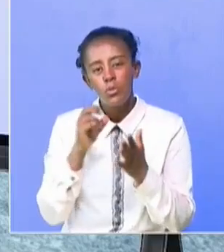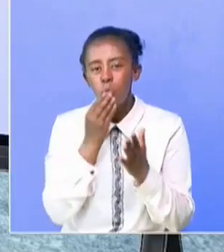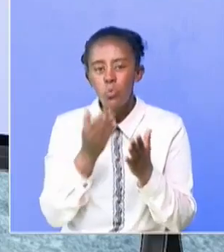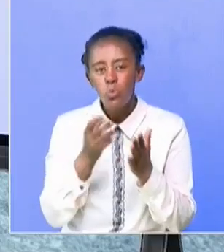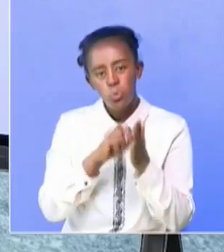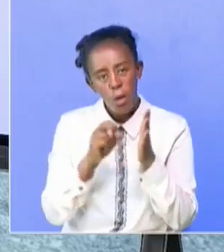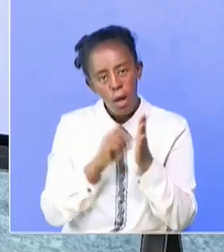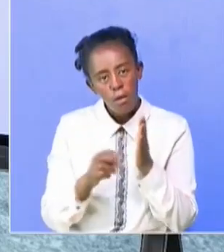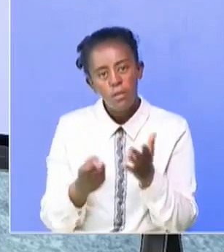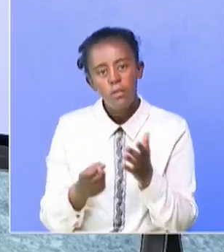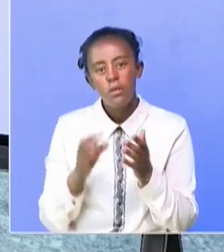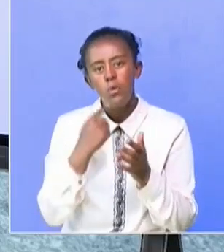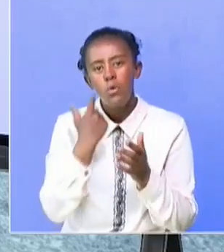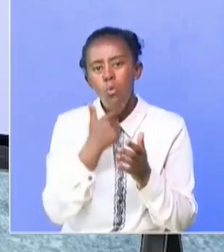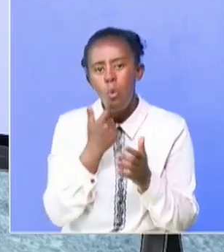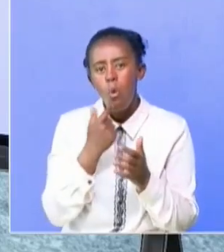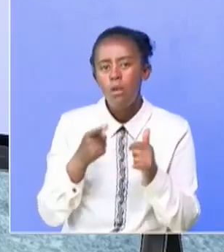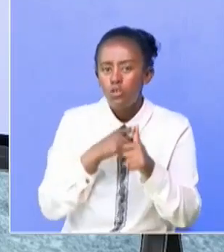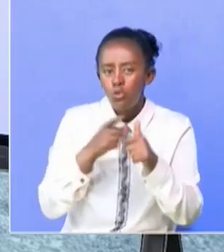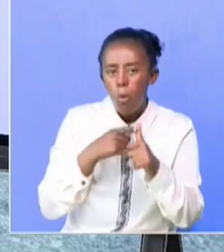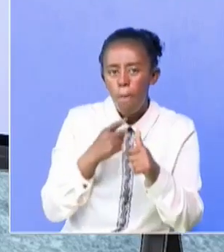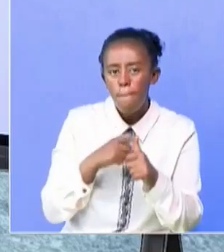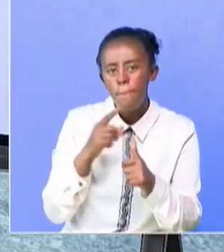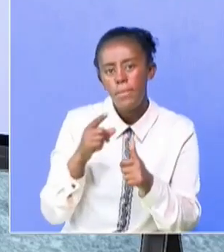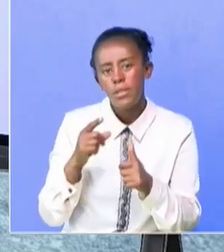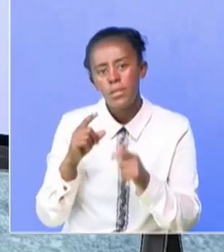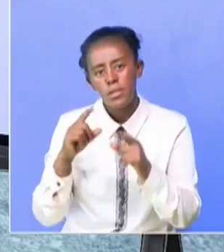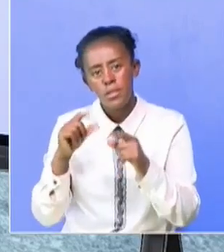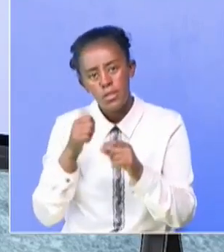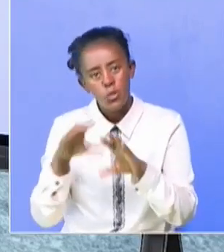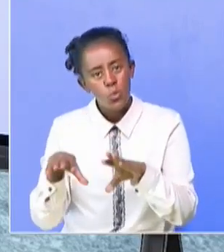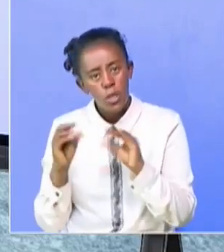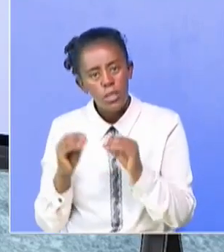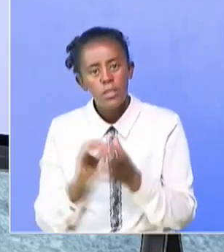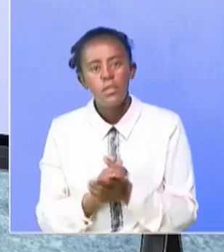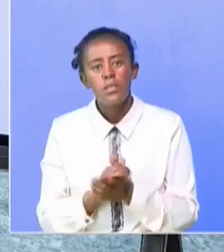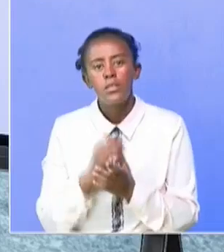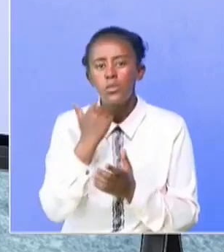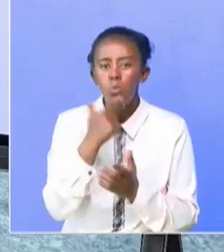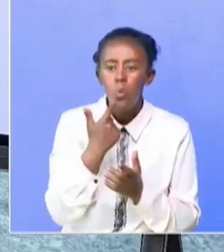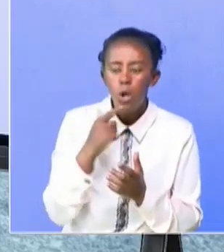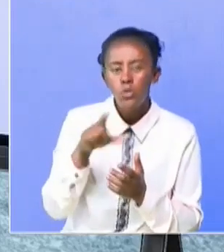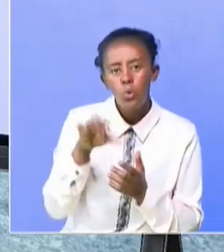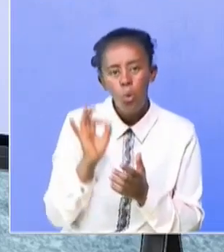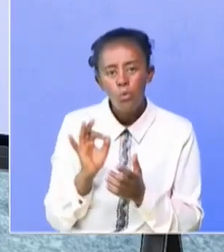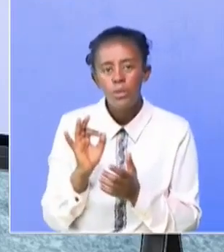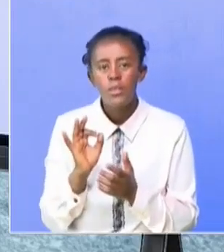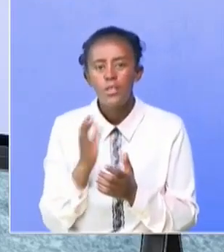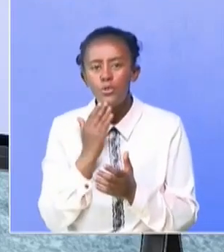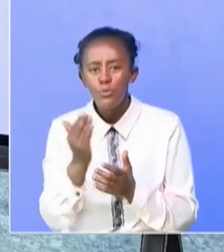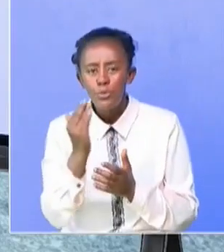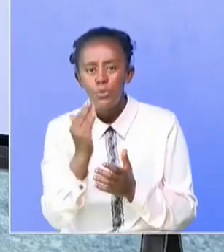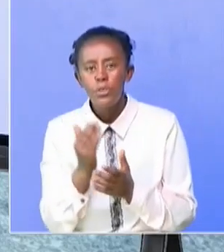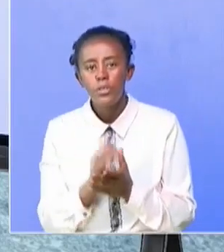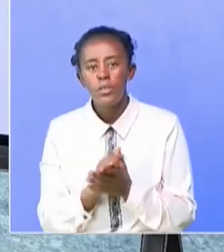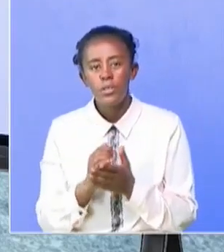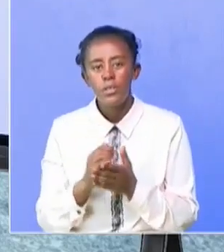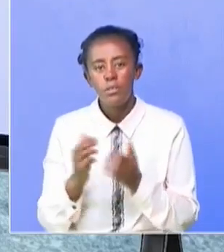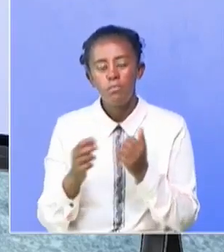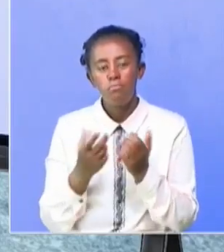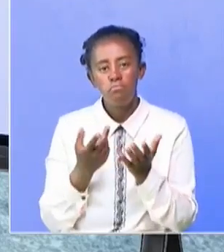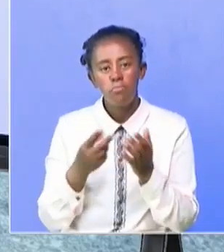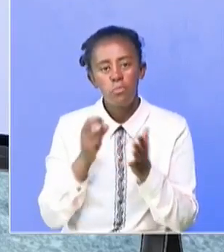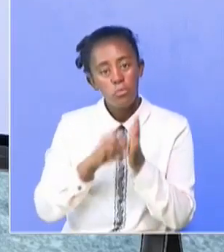mark? Who are the top 10 students? Who has got good record in the